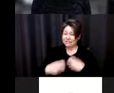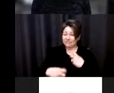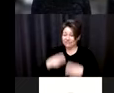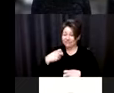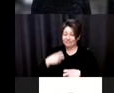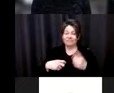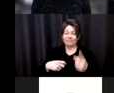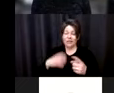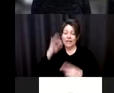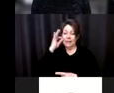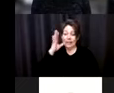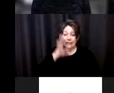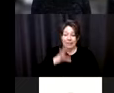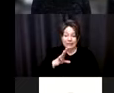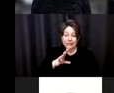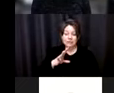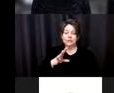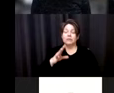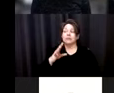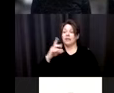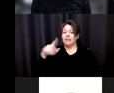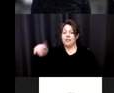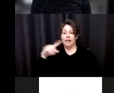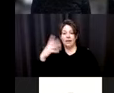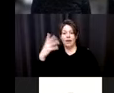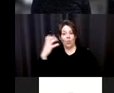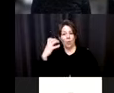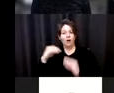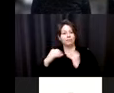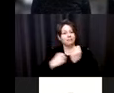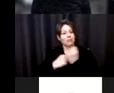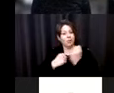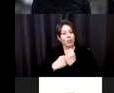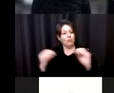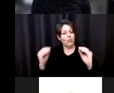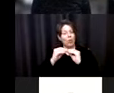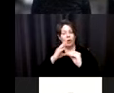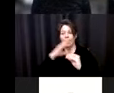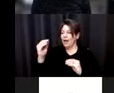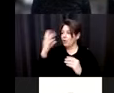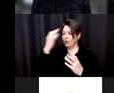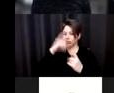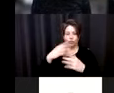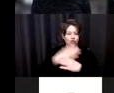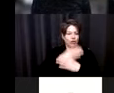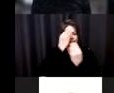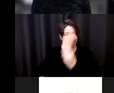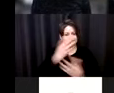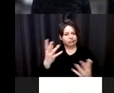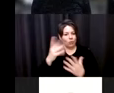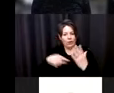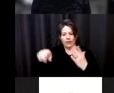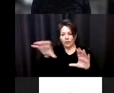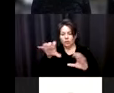to me the bees were calling for more support and more knowledge to be shared. And so I decided to